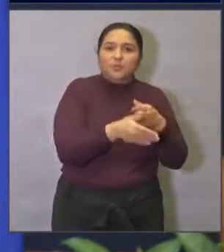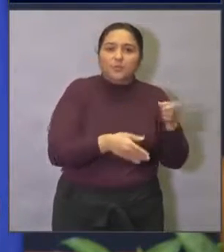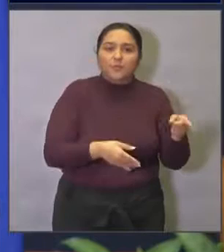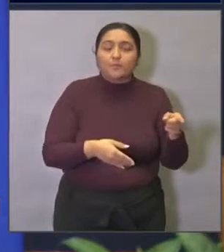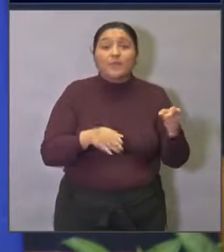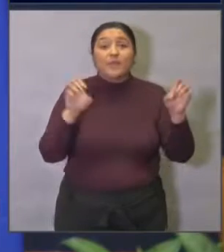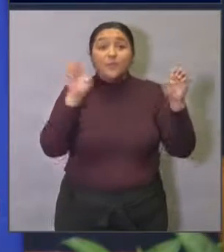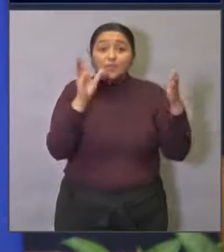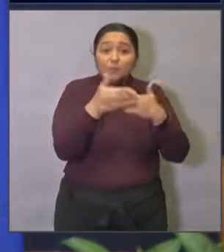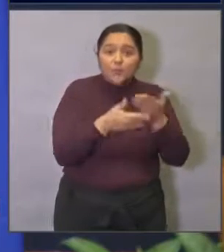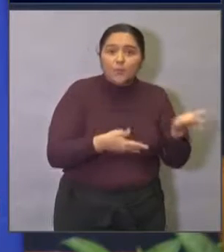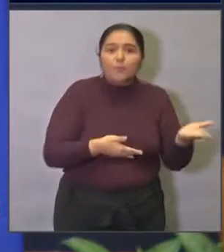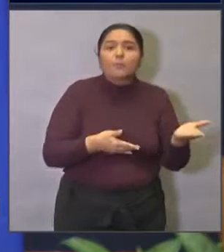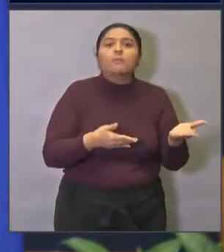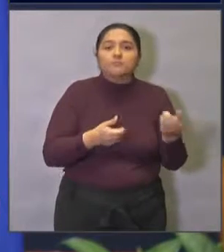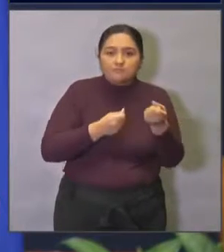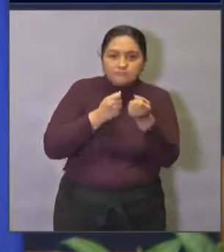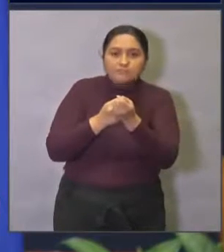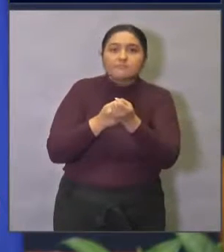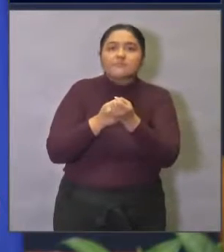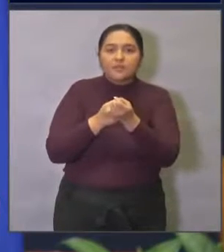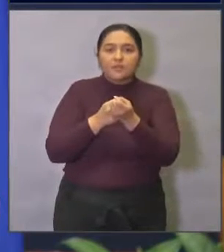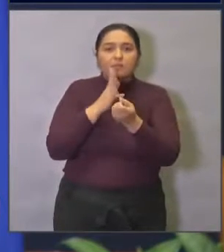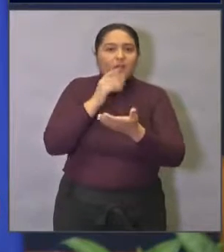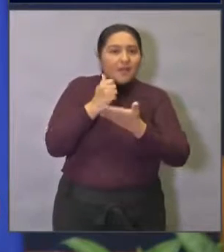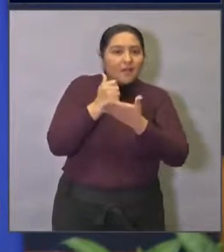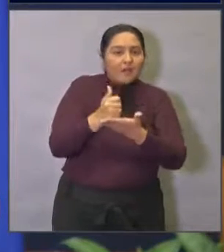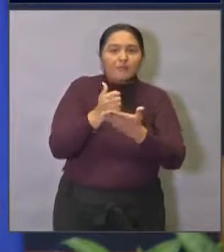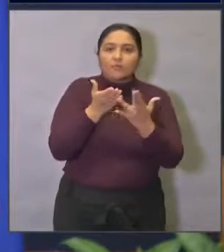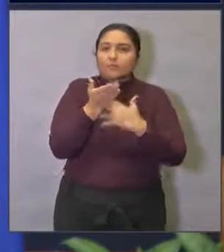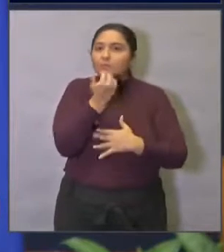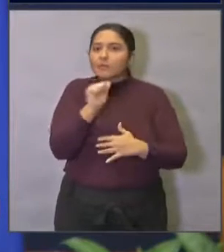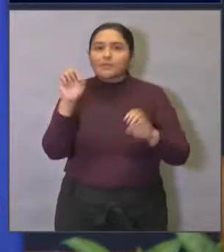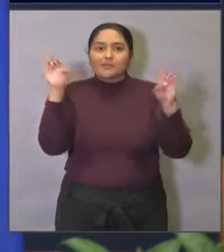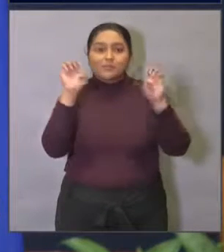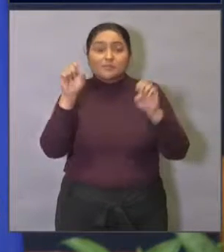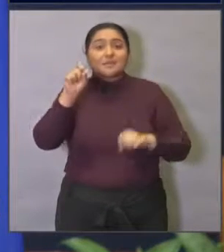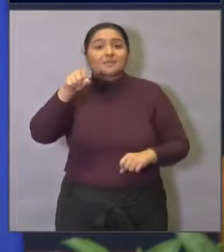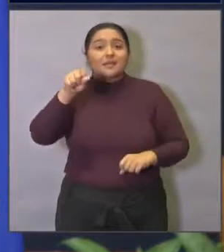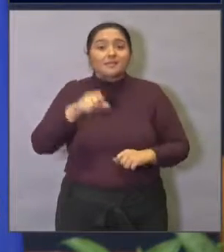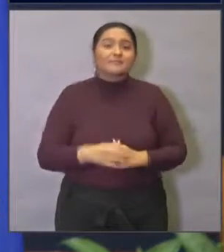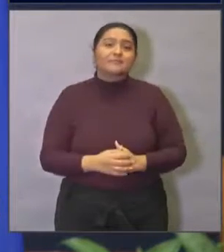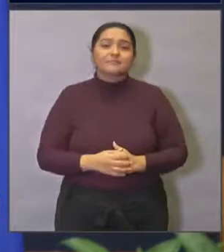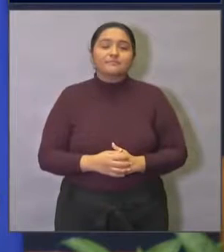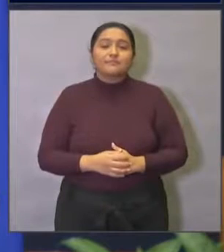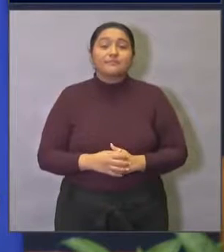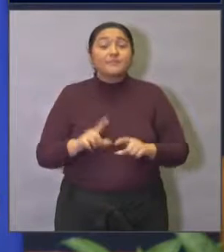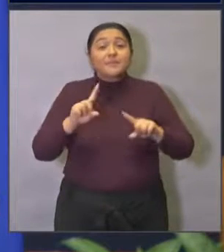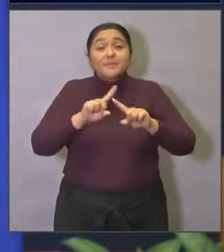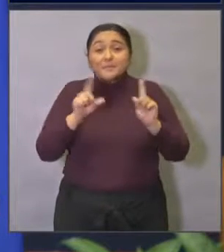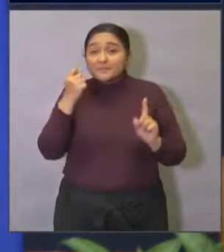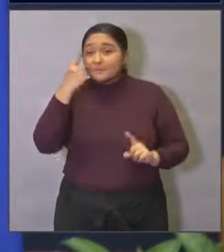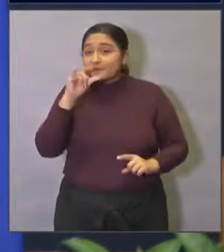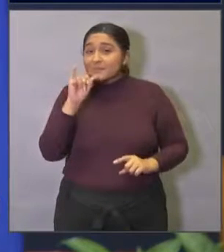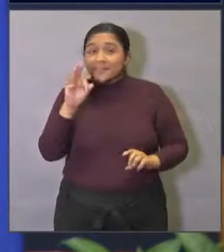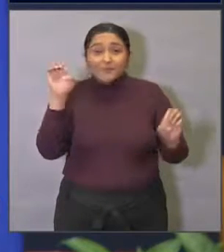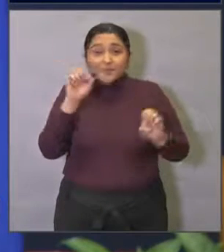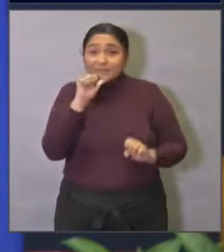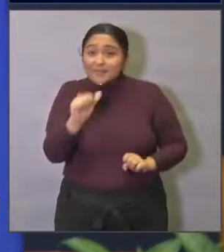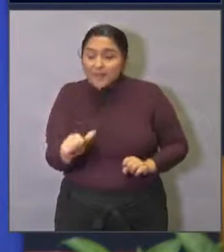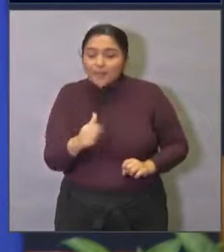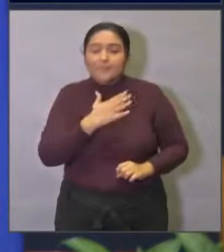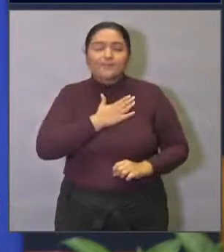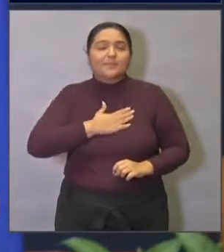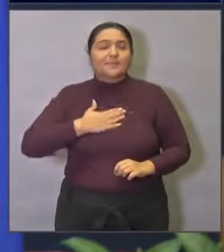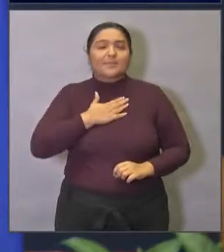are there for you, and they are there for you when you have an emergency. However, if you don't have an emergency, please refrain